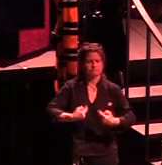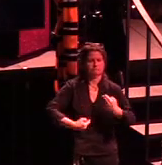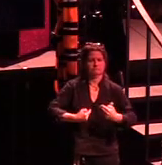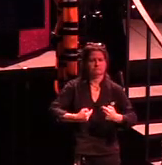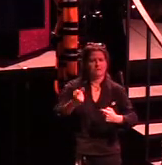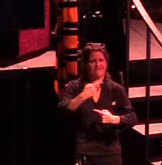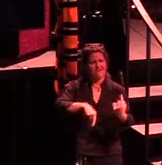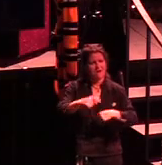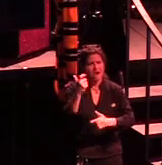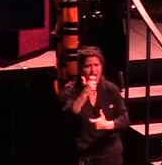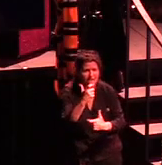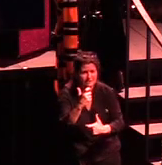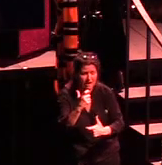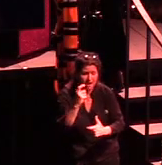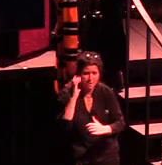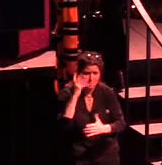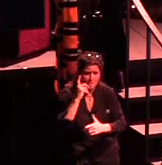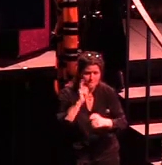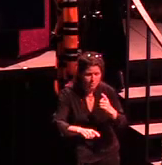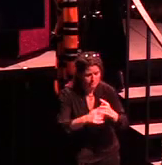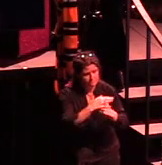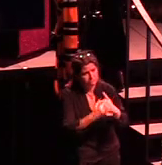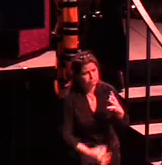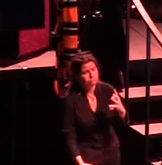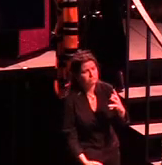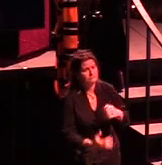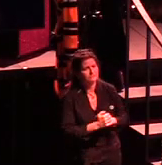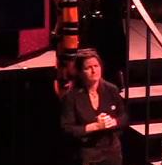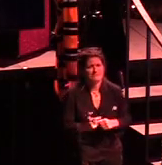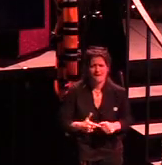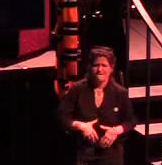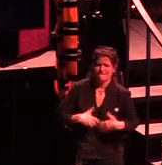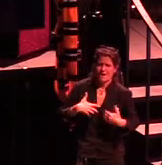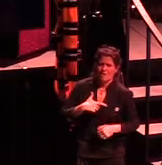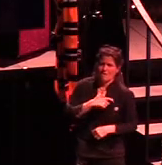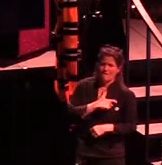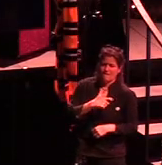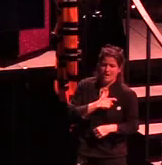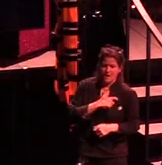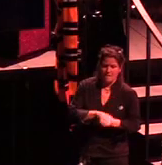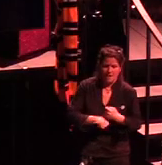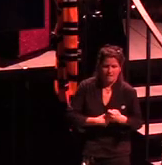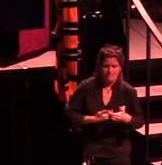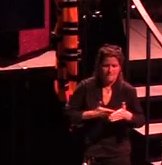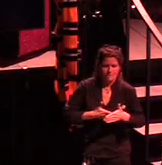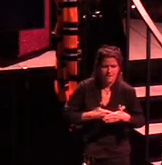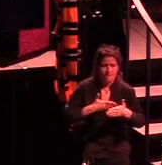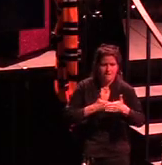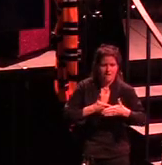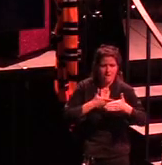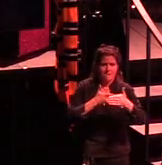worried me most biscuit I could feel this fear forming barriers in my life biscuit and